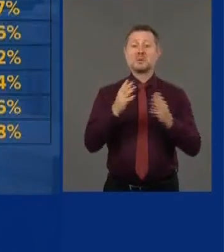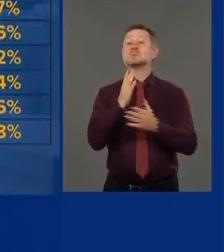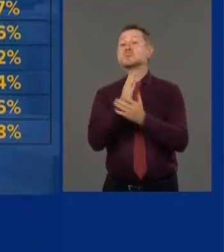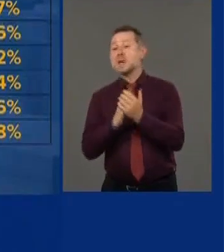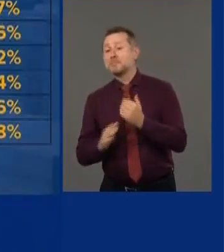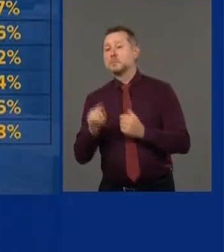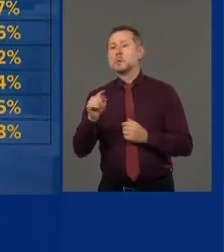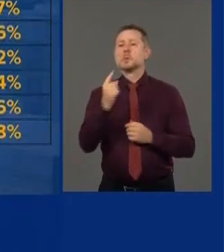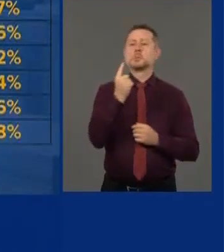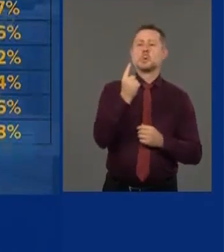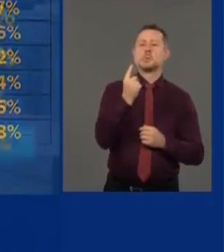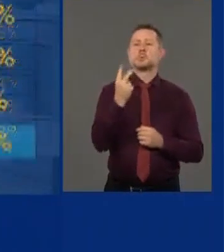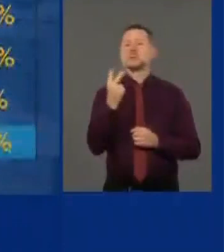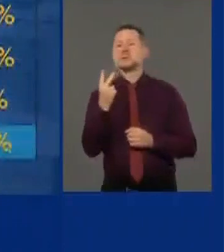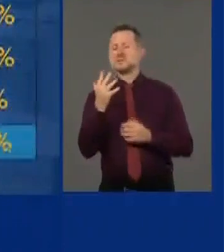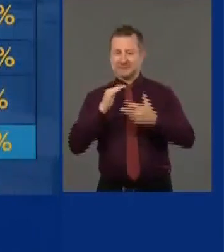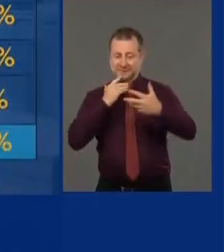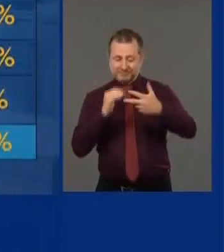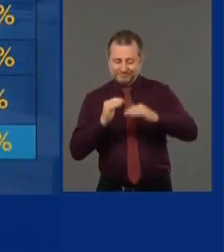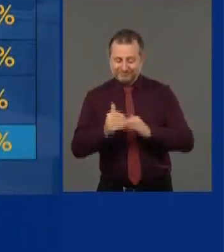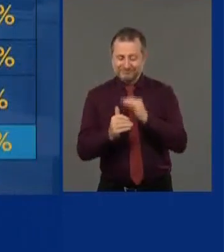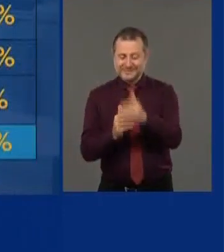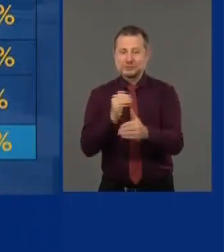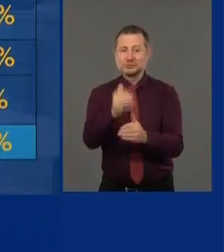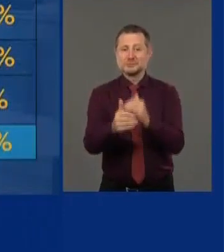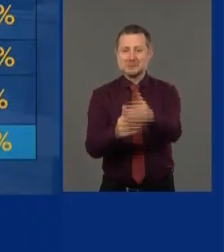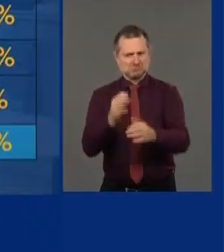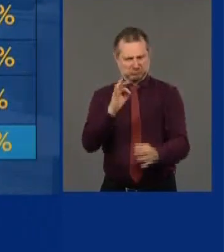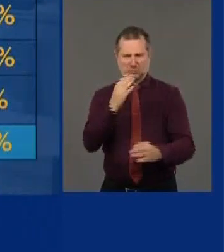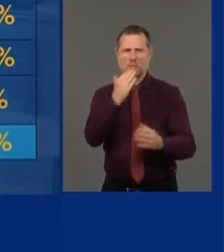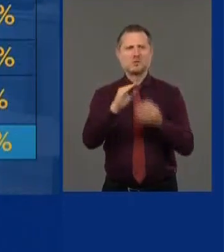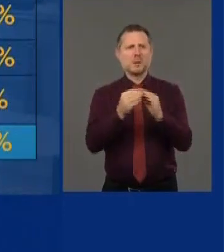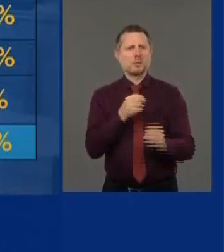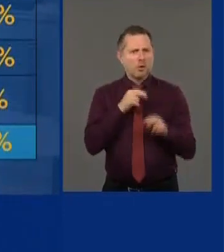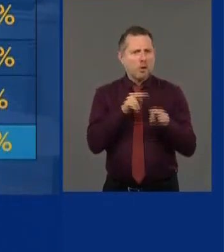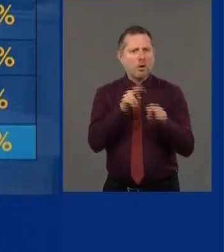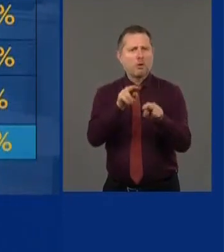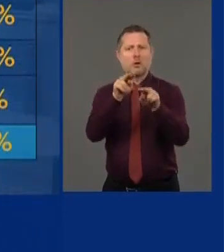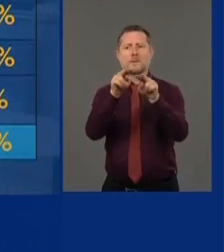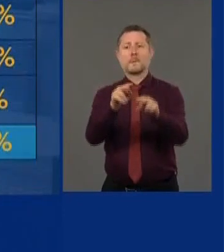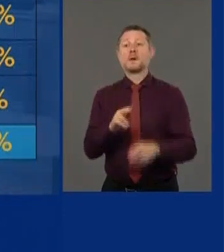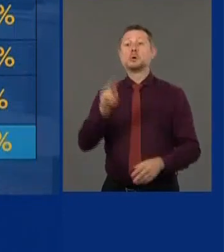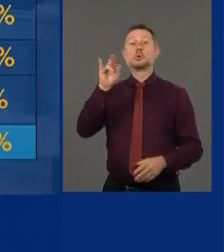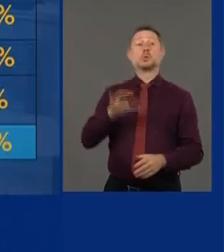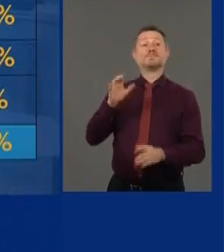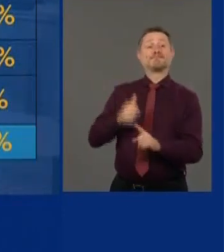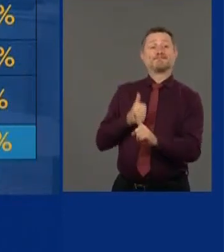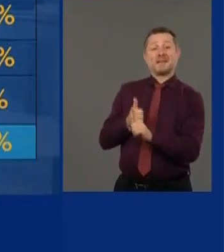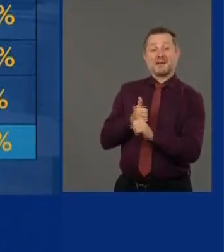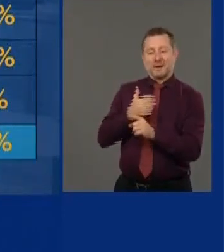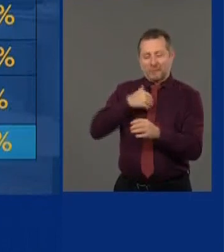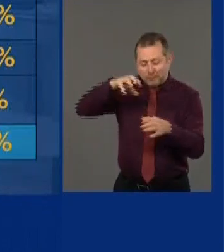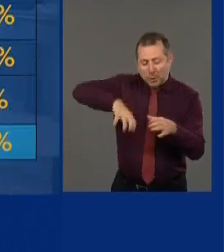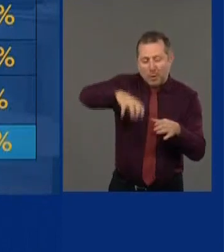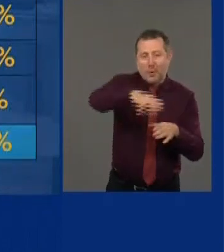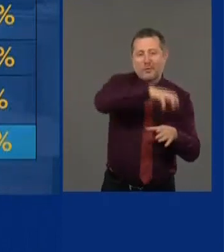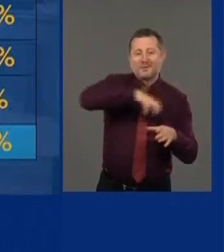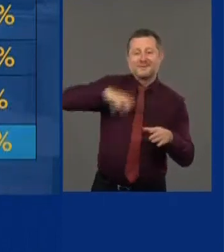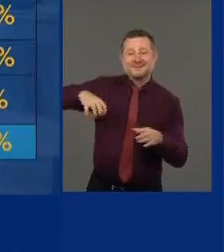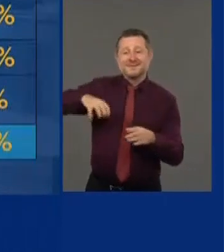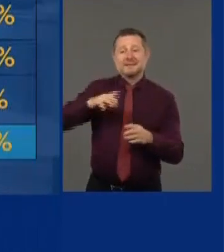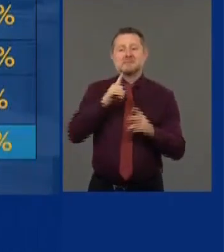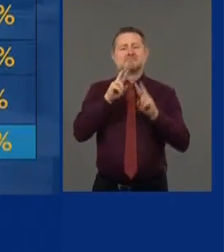reopenings. The numbers are all constant. You look at New York City. Within New York City, we study the boroughs